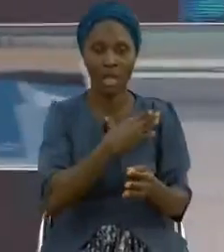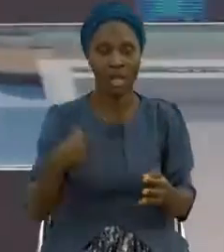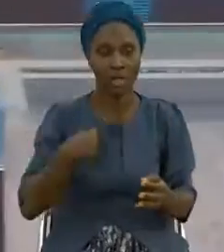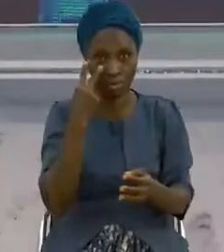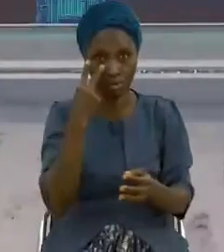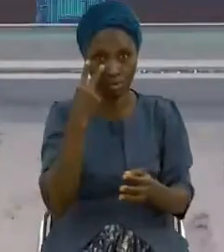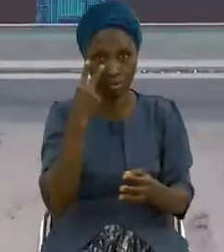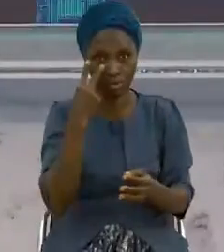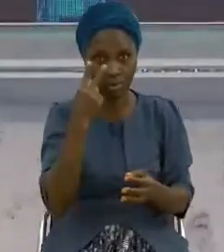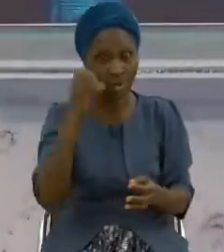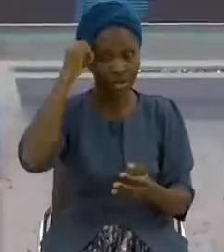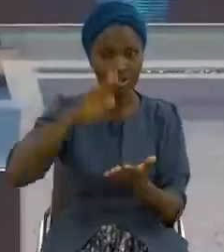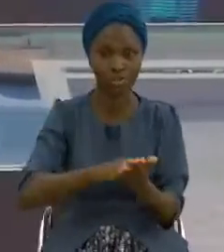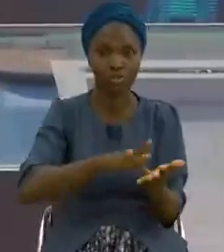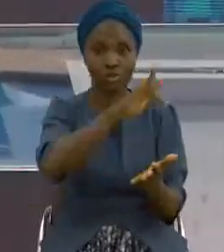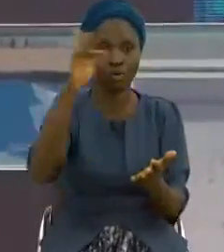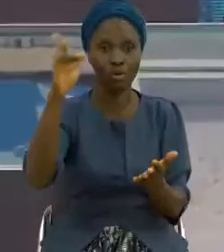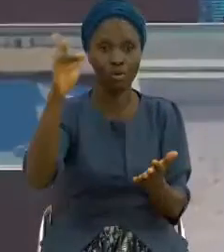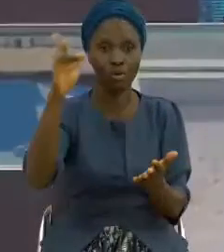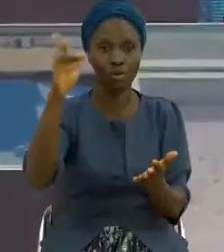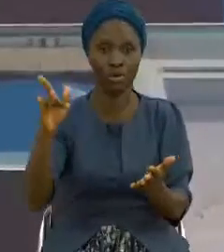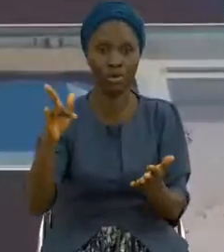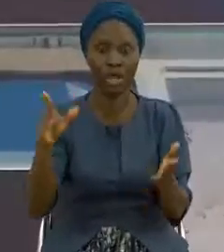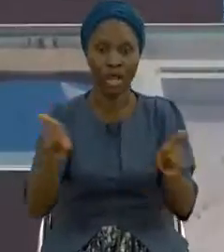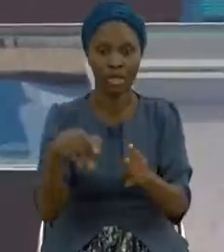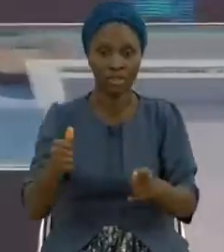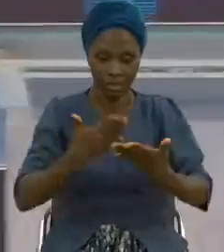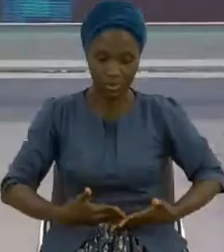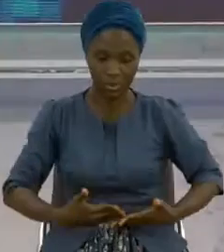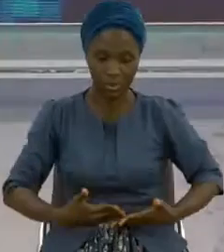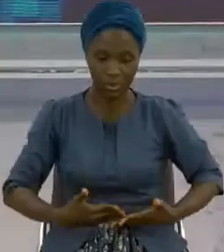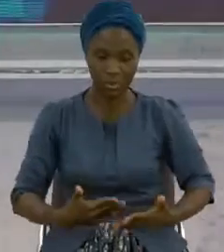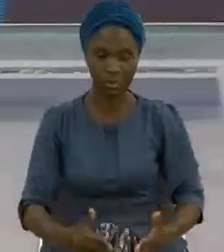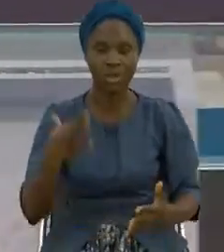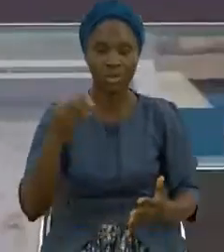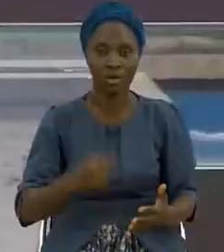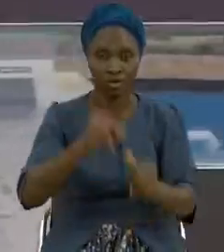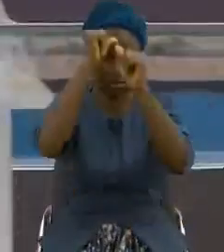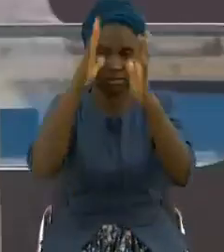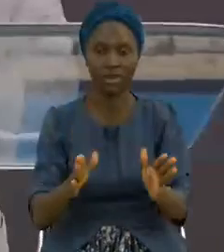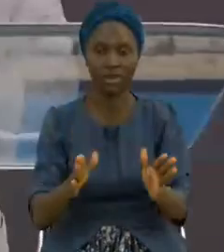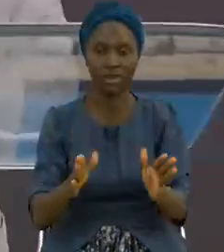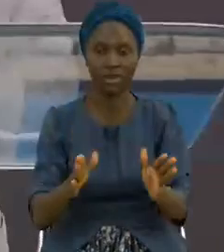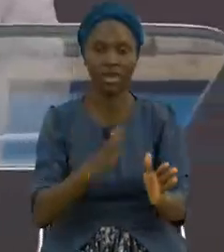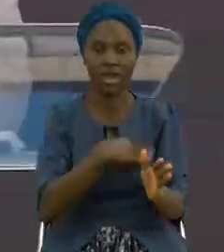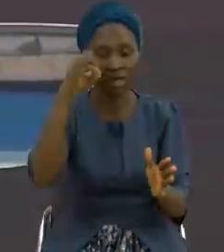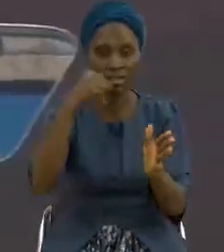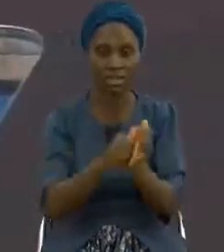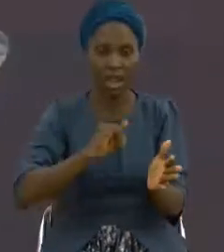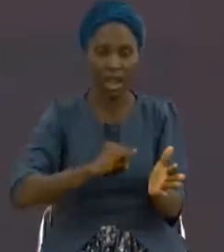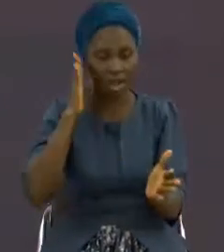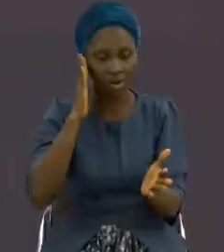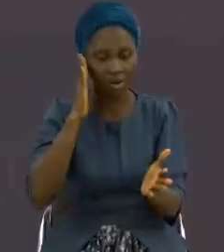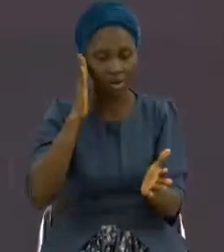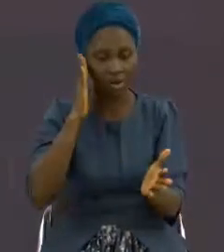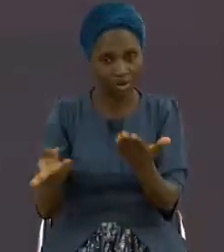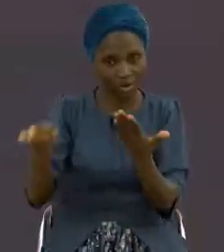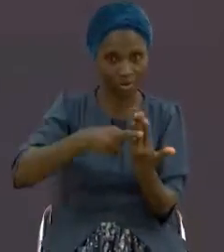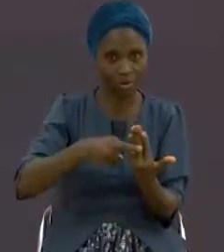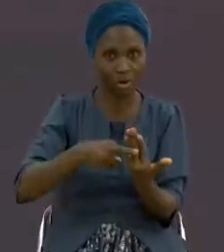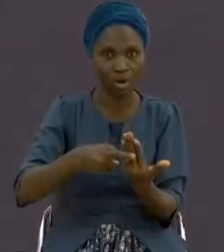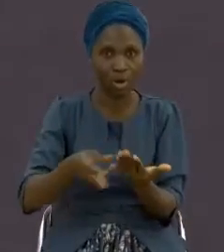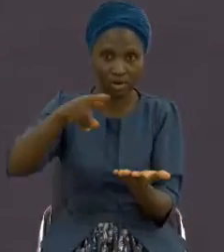he says, now I will restore health unto thee. I will heal thee of